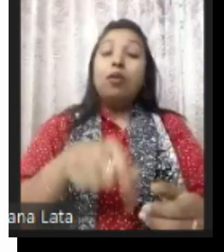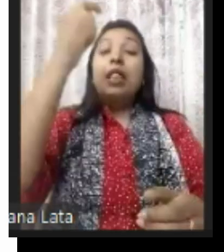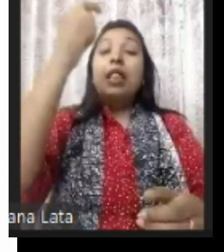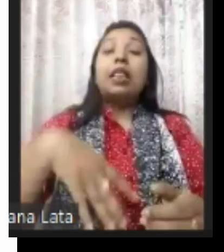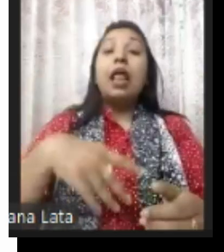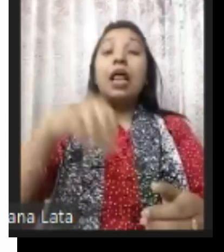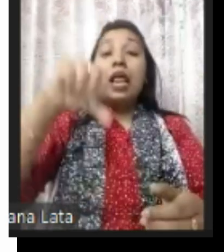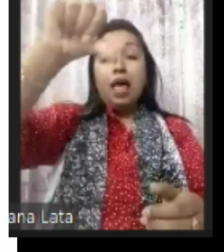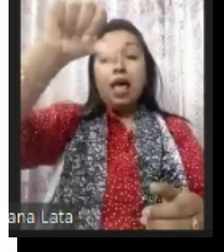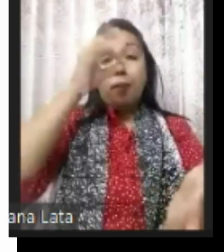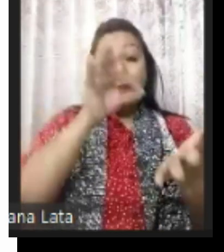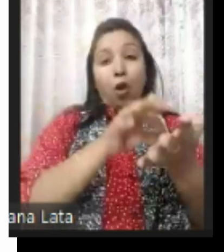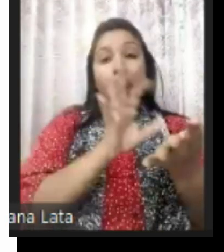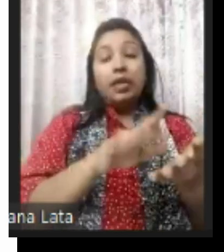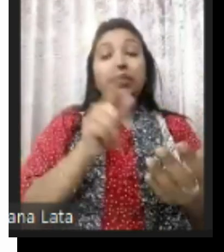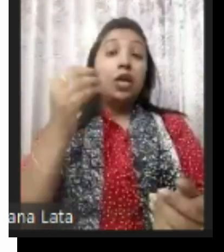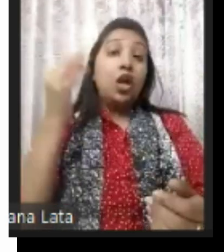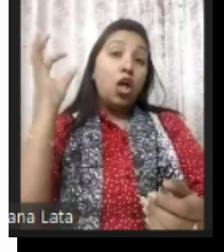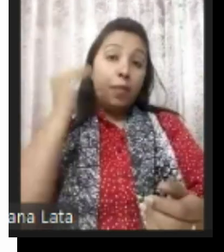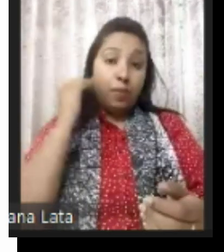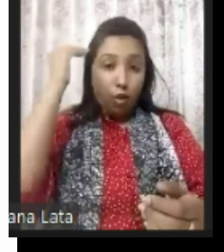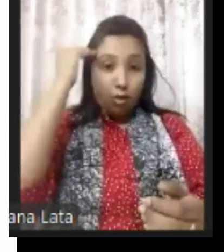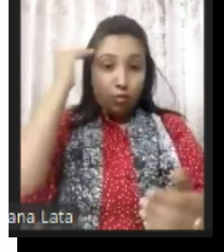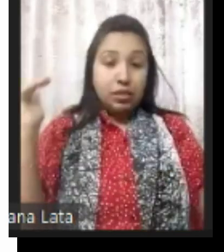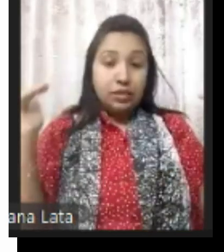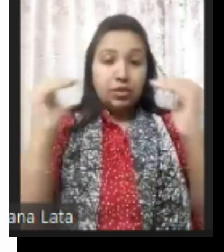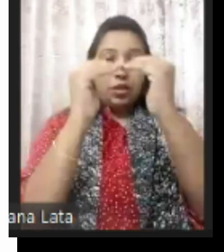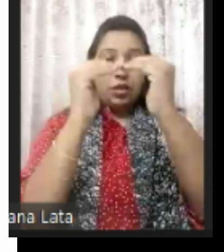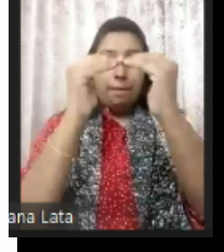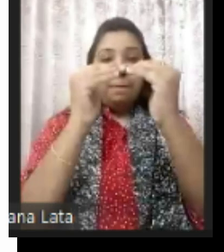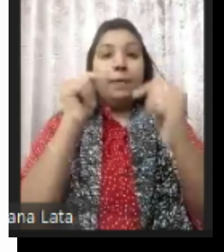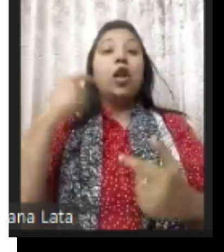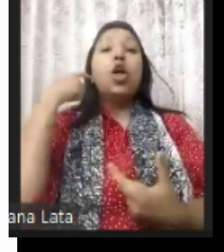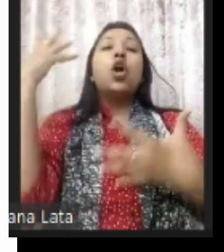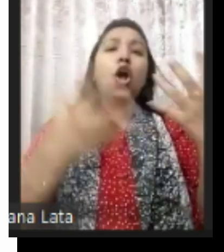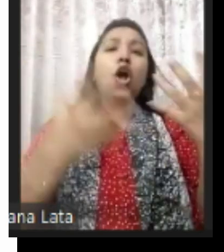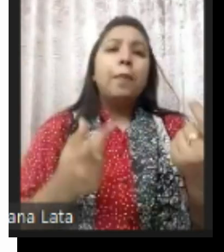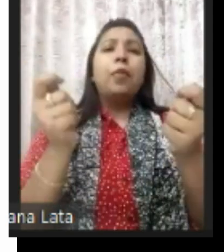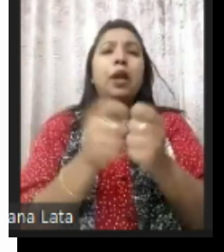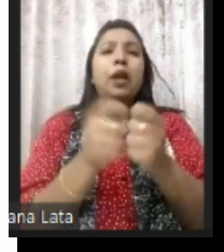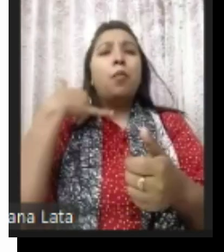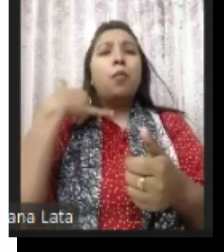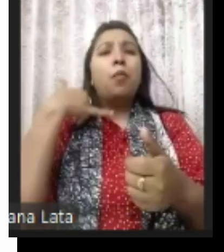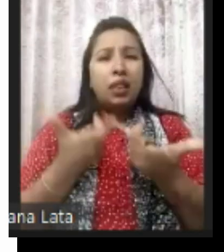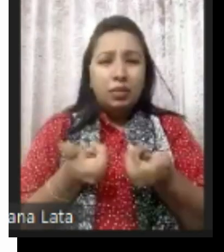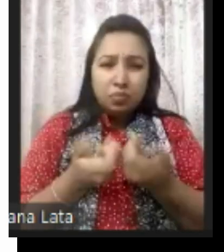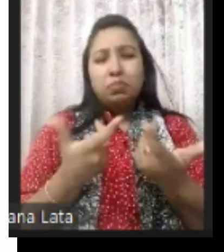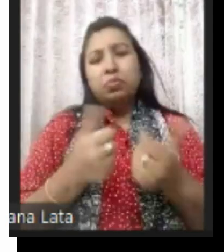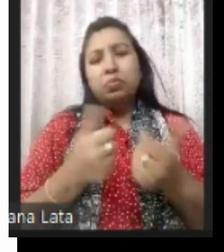about accessibility. Article 21 talked about the right to information. And Bangladesh government are highly committed